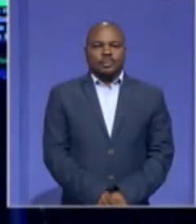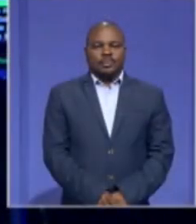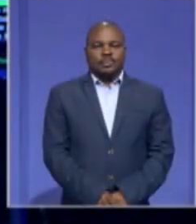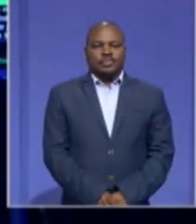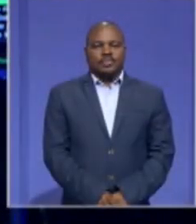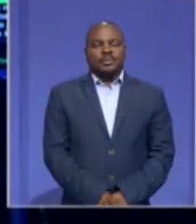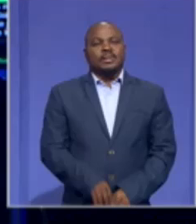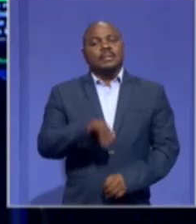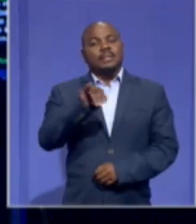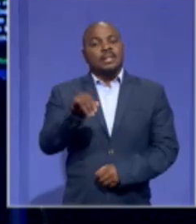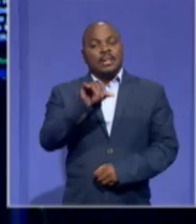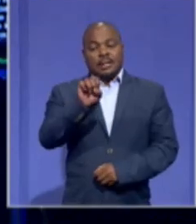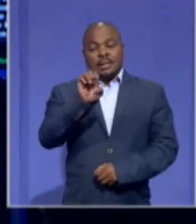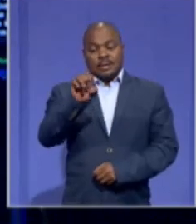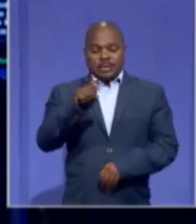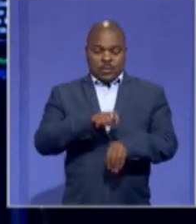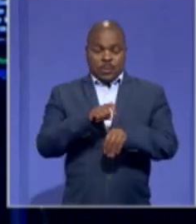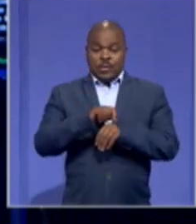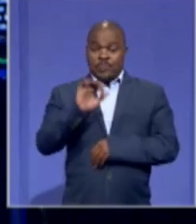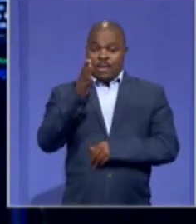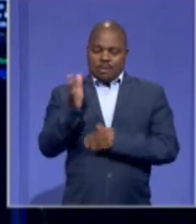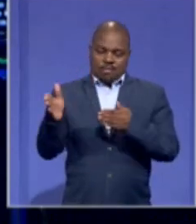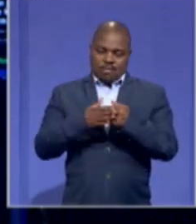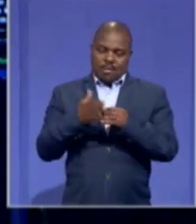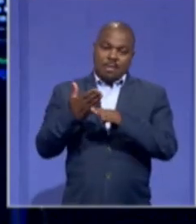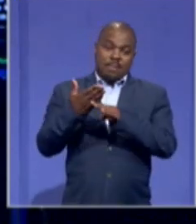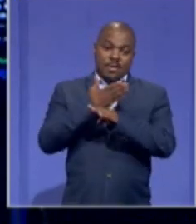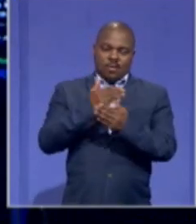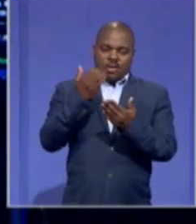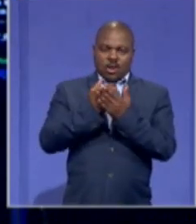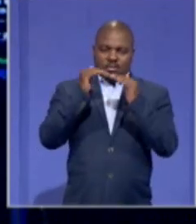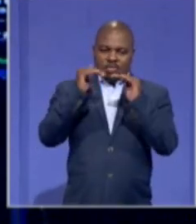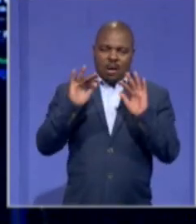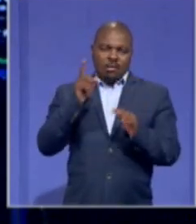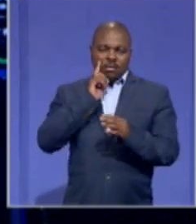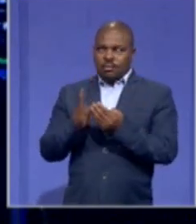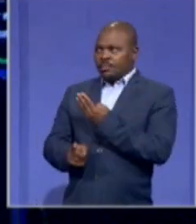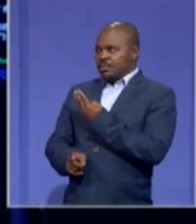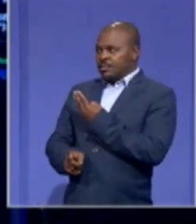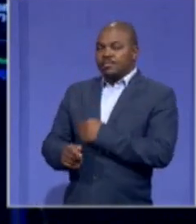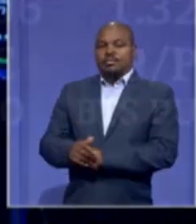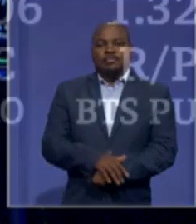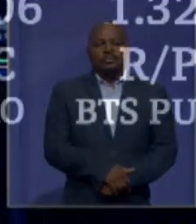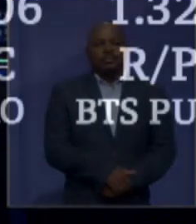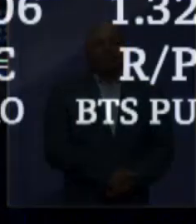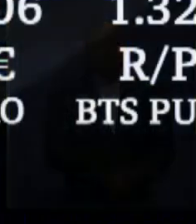Jole ha re bone hore mebaraka e sebeditse jwang ha JSE e kwalwa horeng ya bohlano.